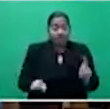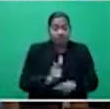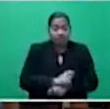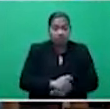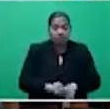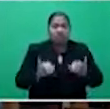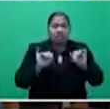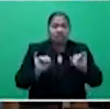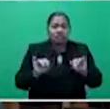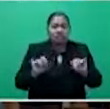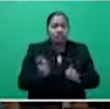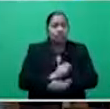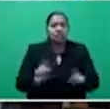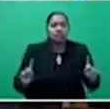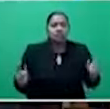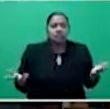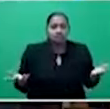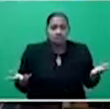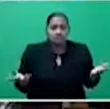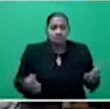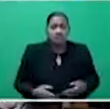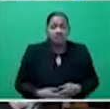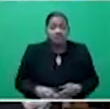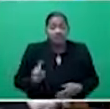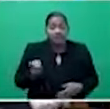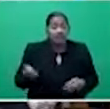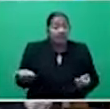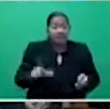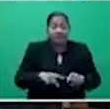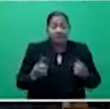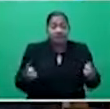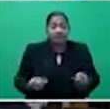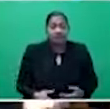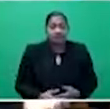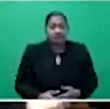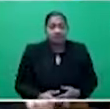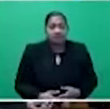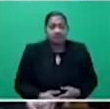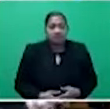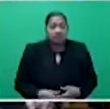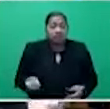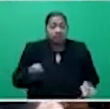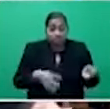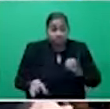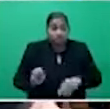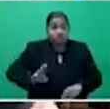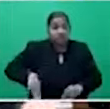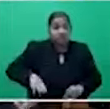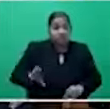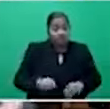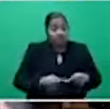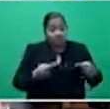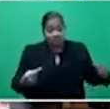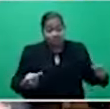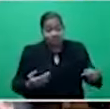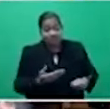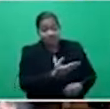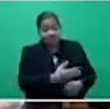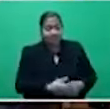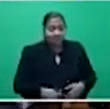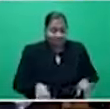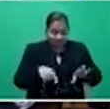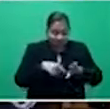change to what? If anything, sir, the contribution by the members of the opposition inside